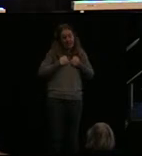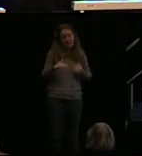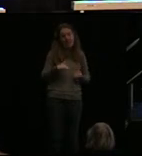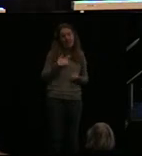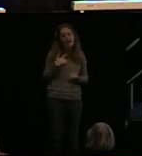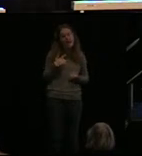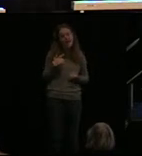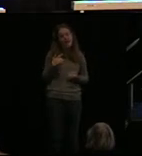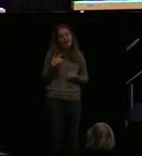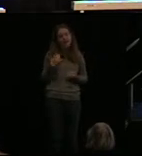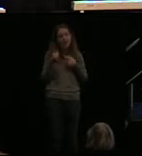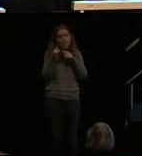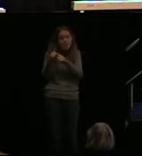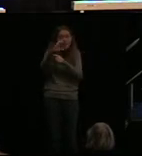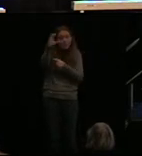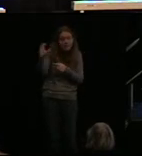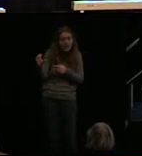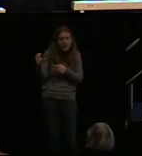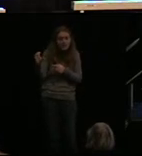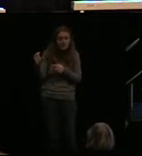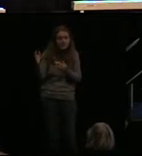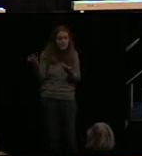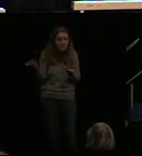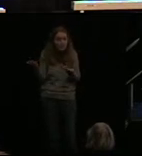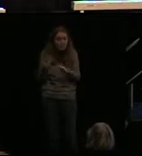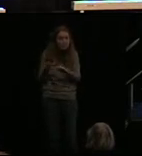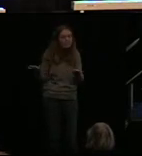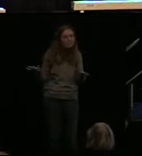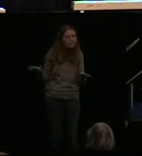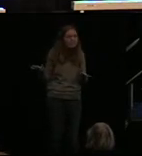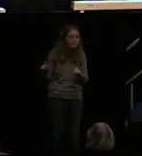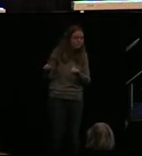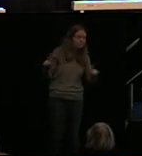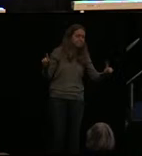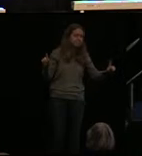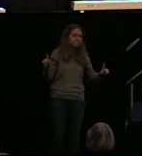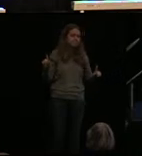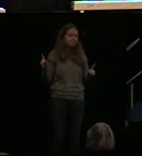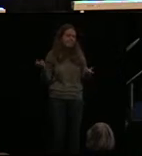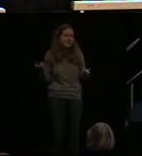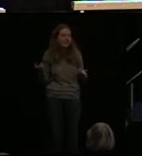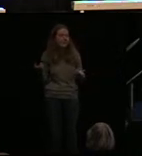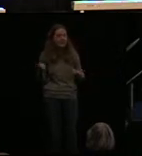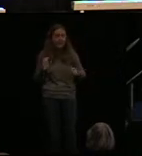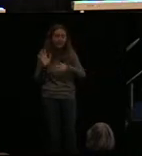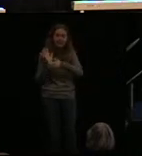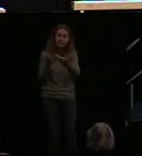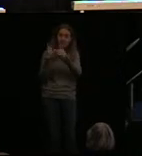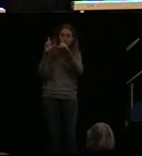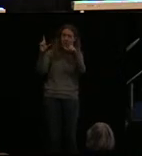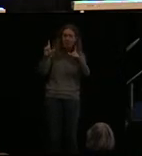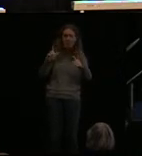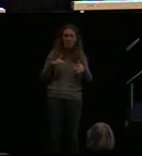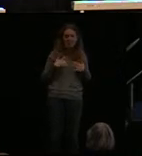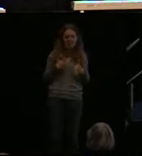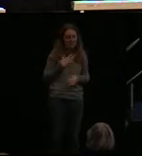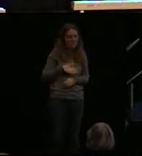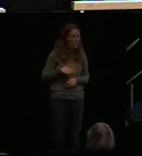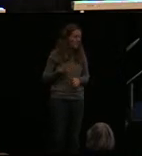whether to follow Christ or to not. But if serving the Lord seems undesirable to